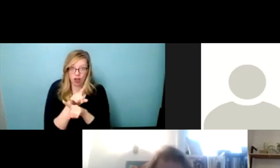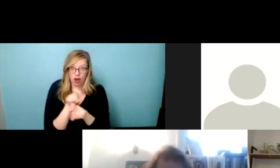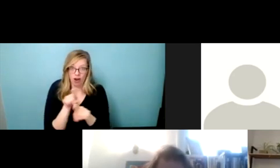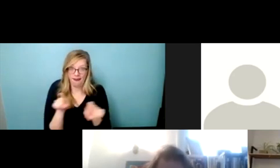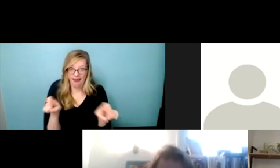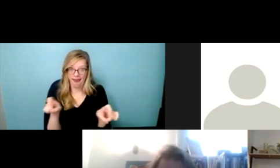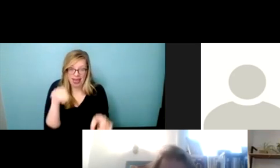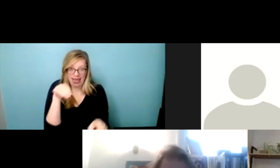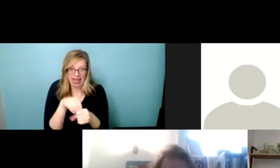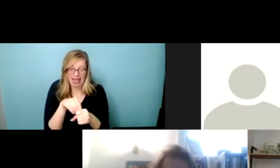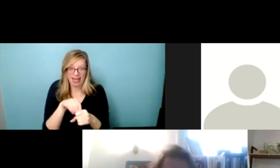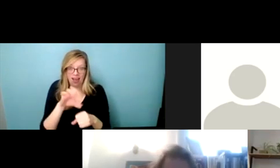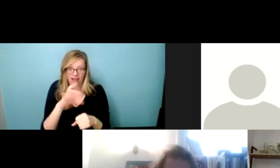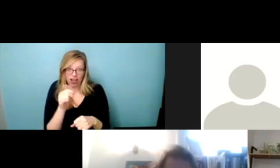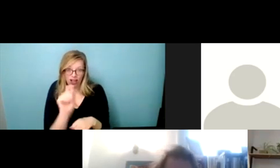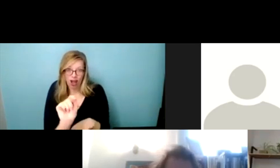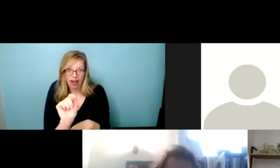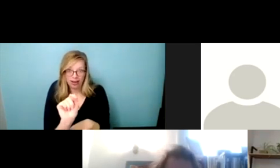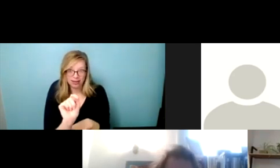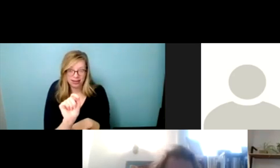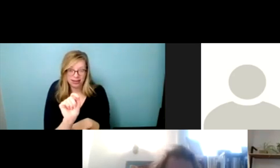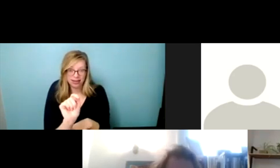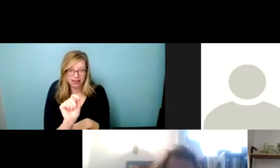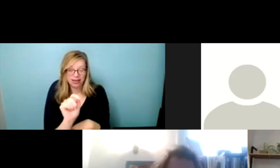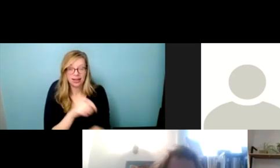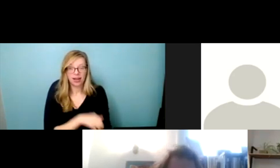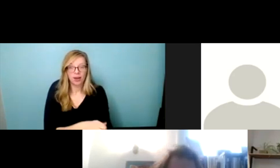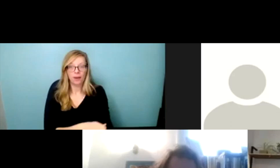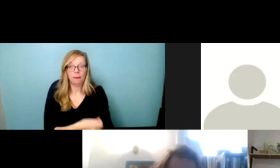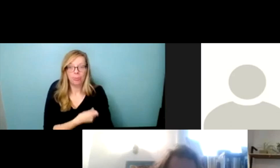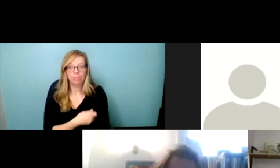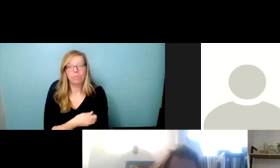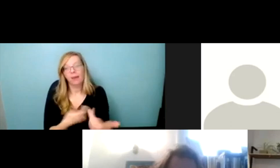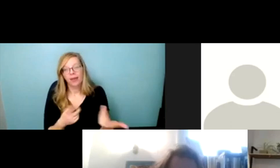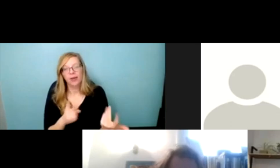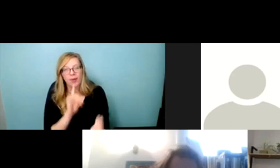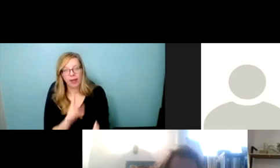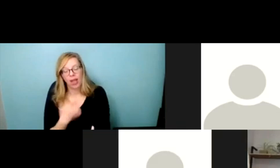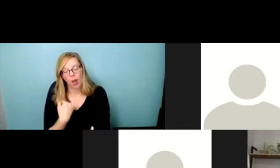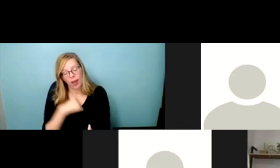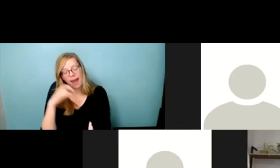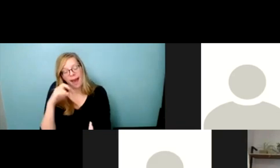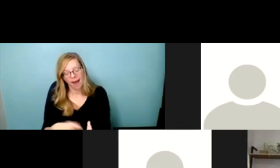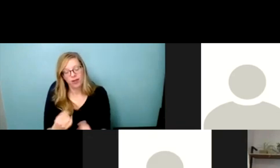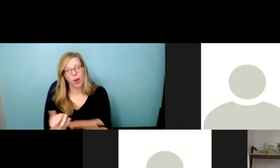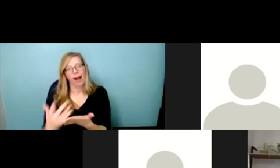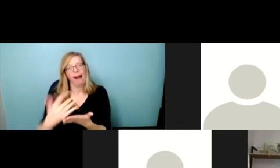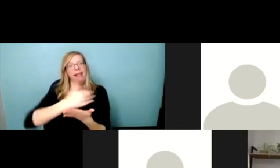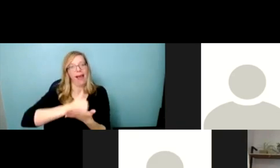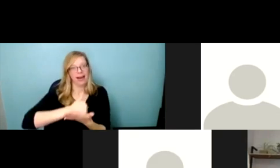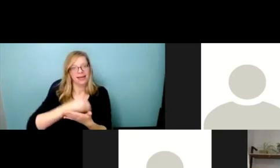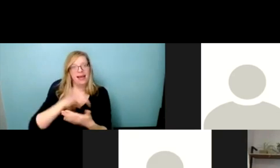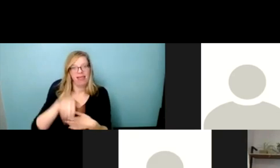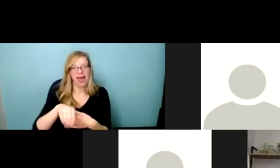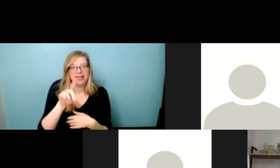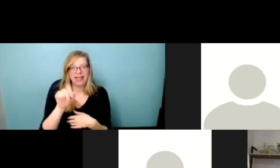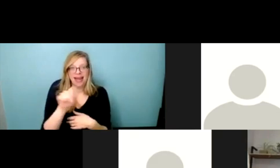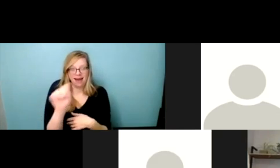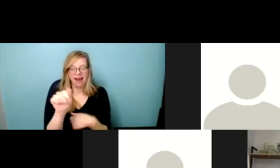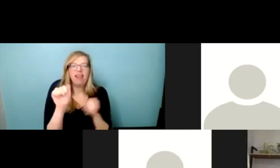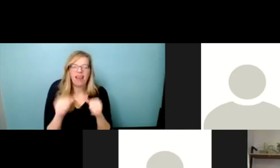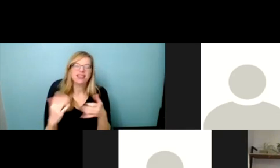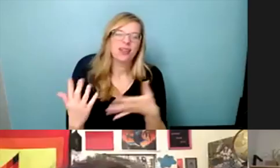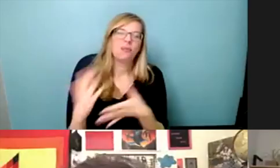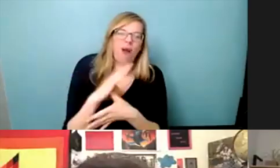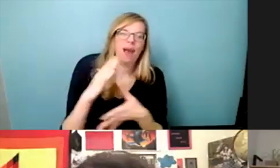chat that we are doing because we have to collect, we have to collect that data. And so that's the primary motivation for the